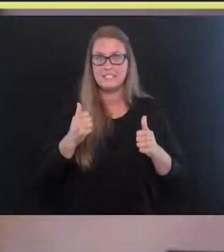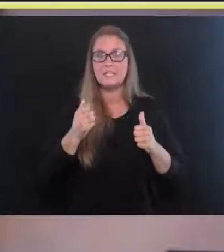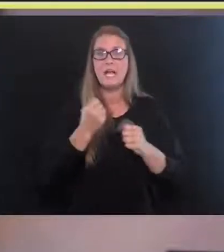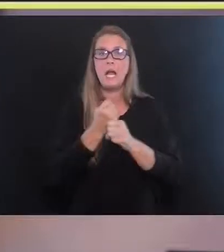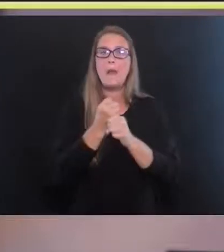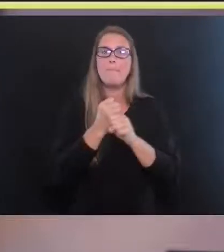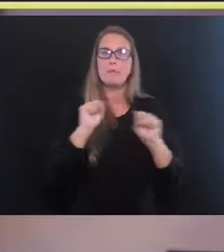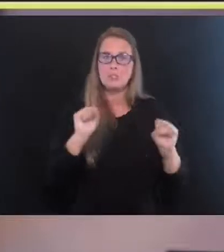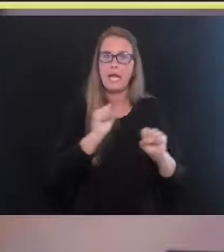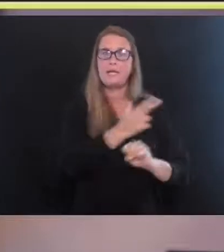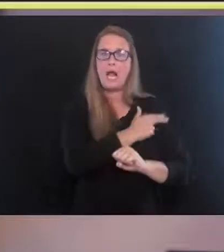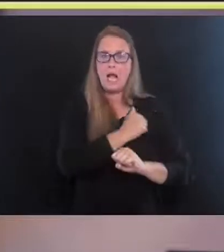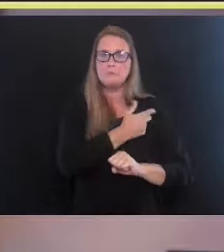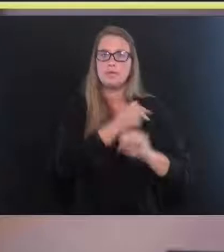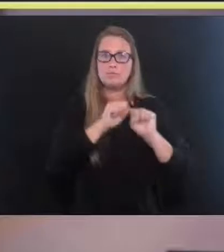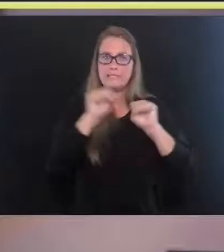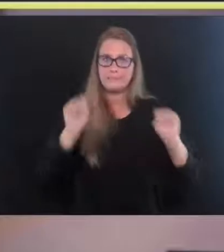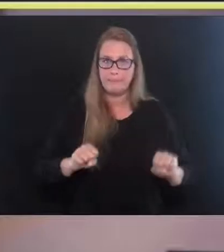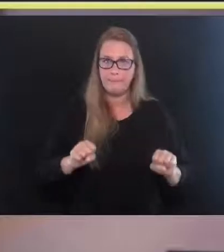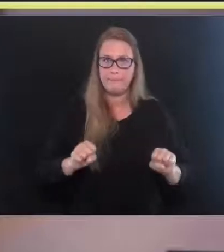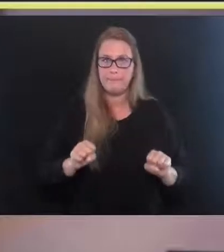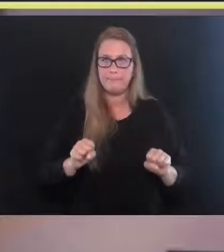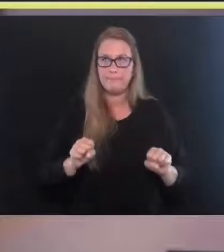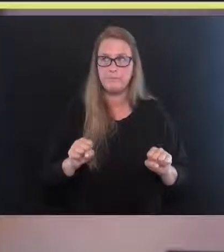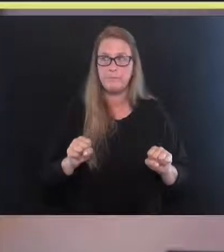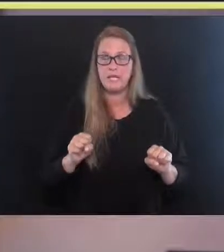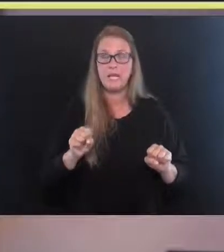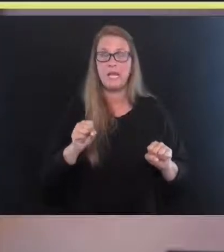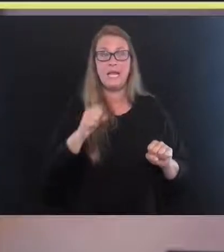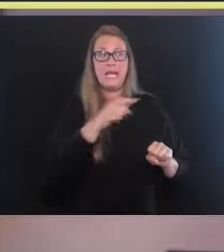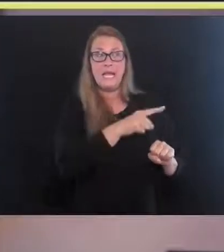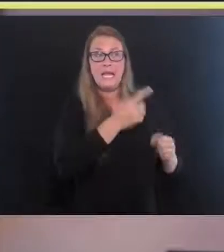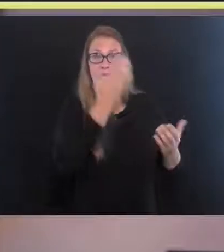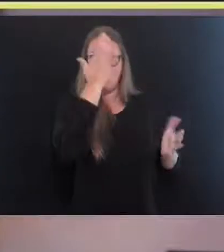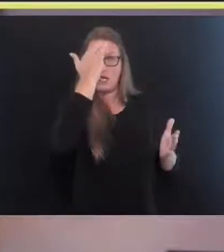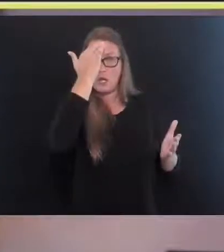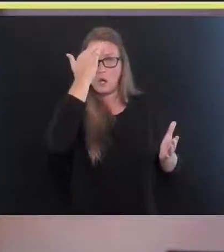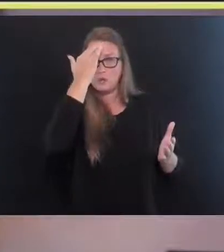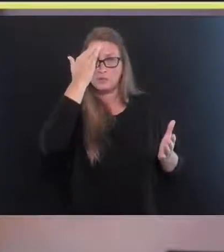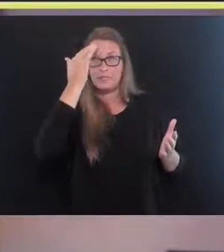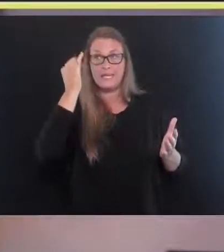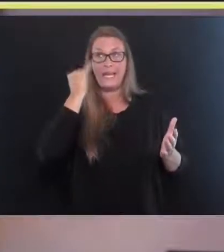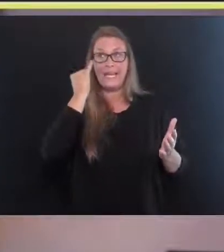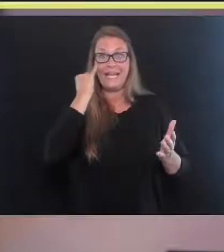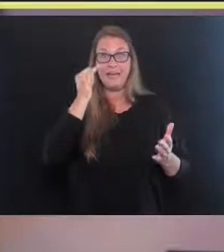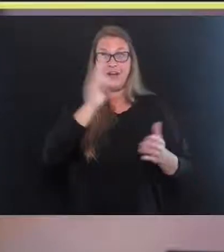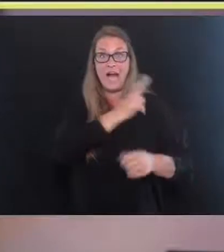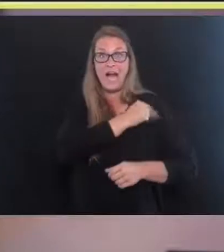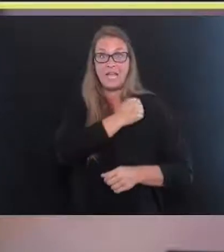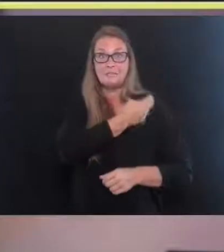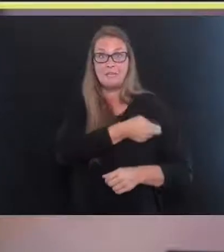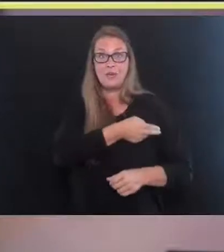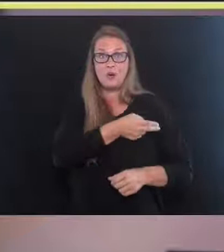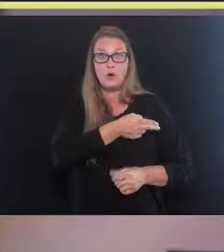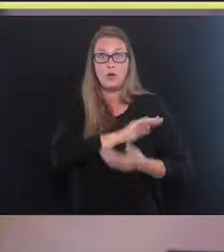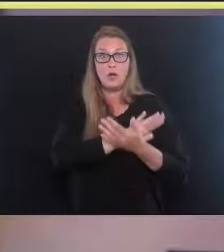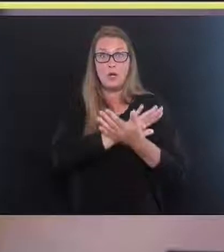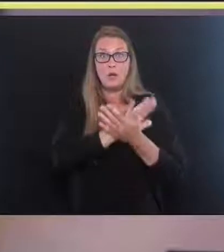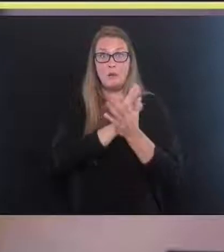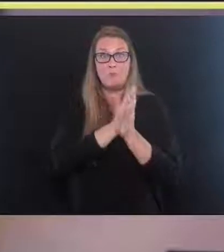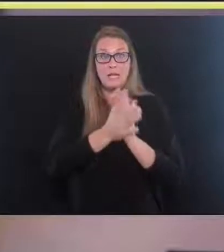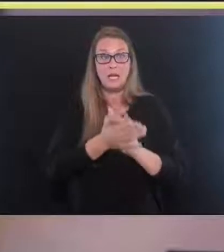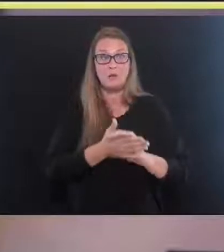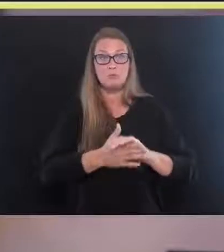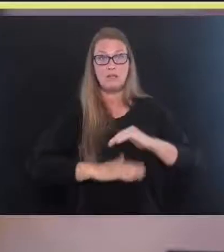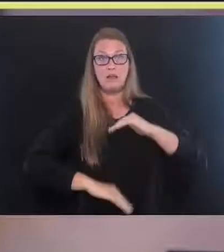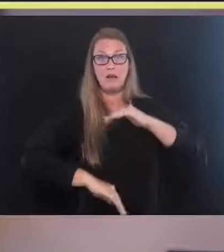protecting the hospital system, because he knows, and we all know, that if the hospital system gets into trouble, then